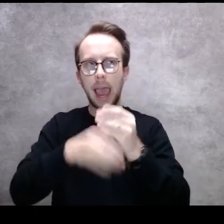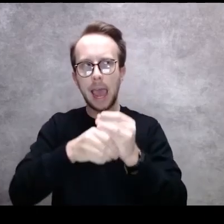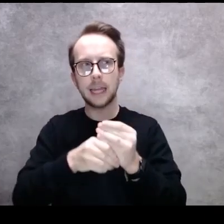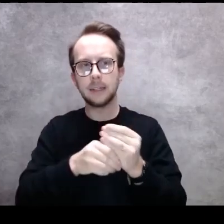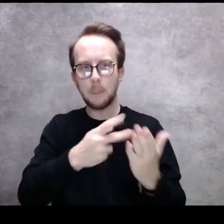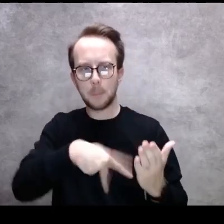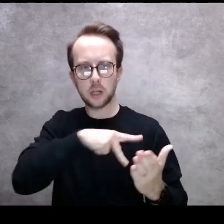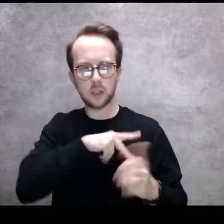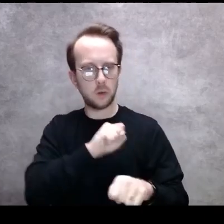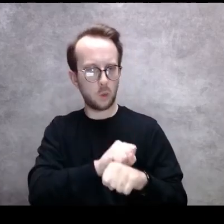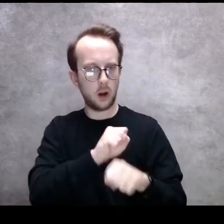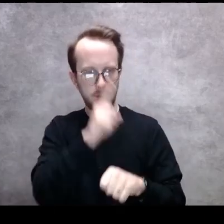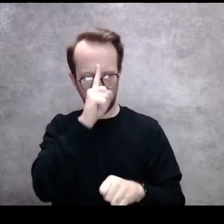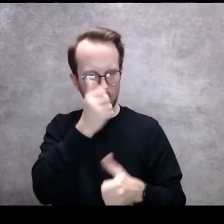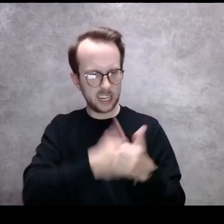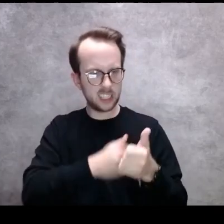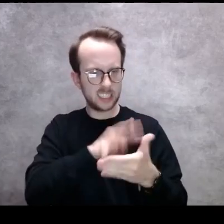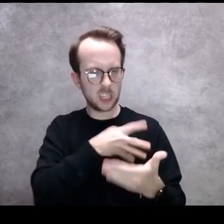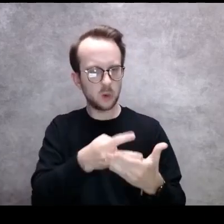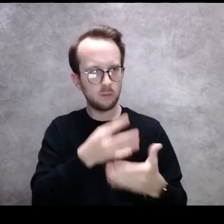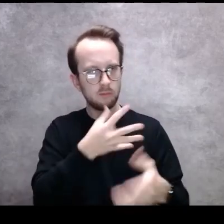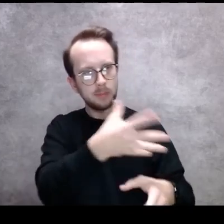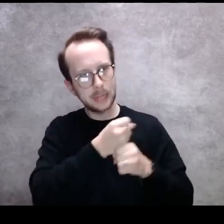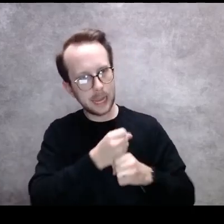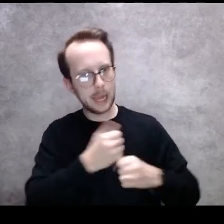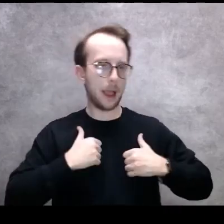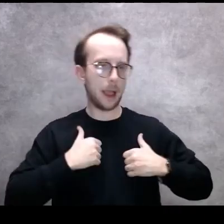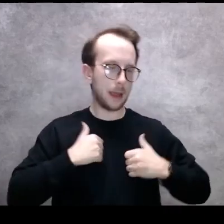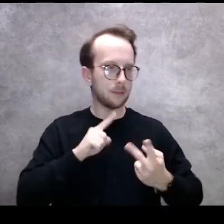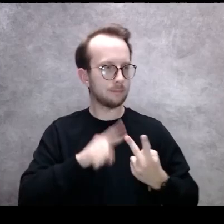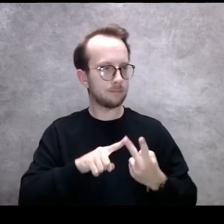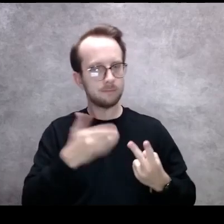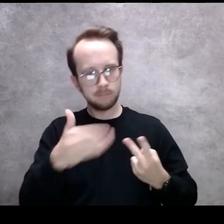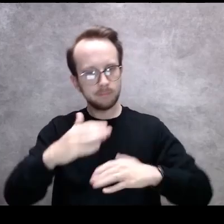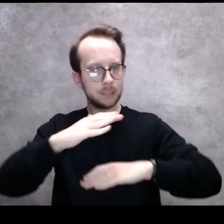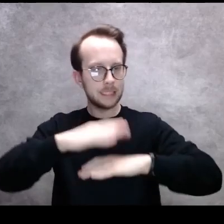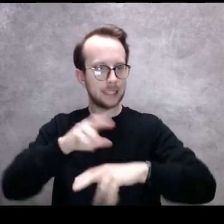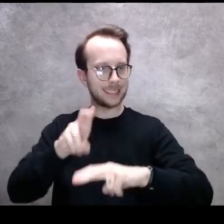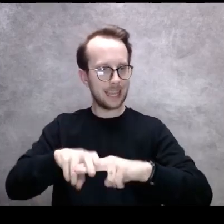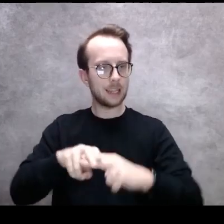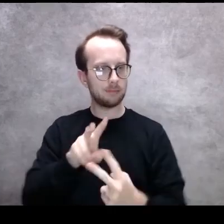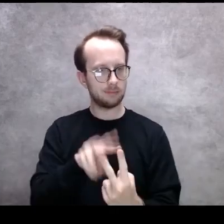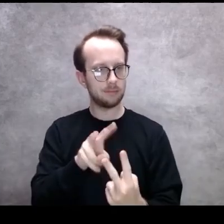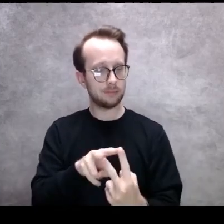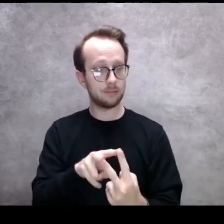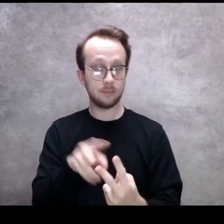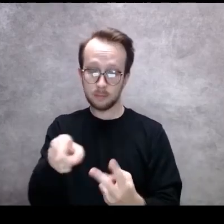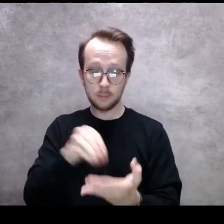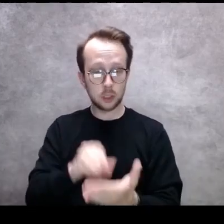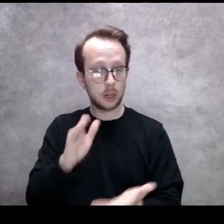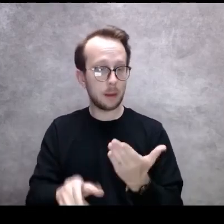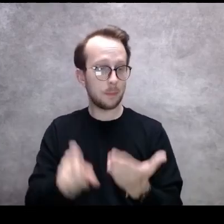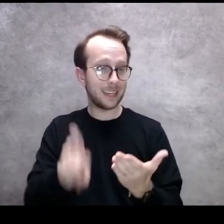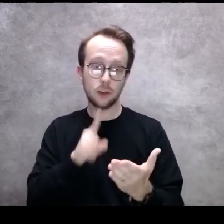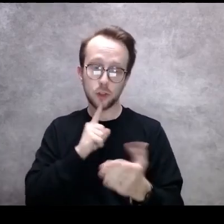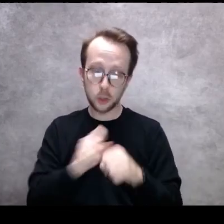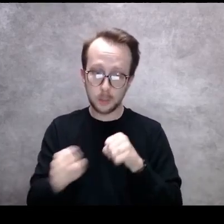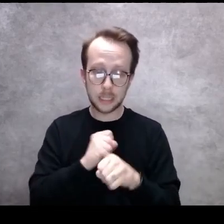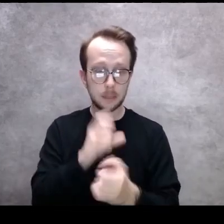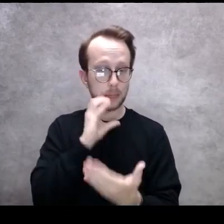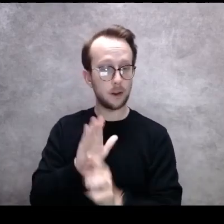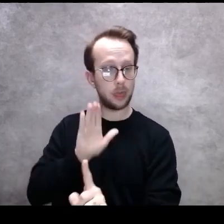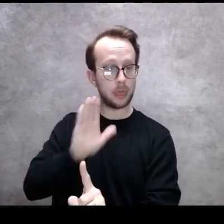schedule, such as get your backpack or sit at your desk. And students may need actual pictures of their own backpack or desk